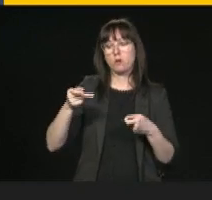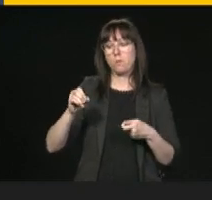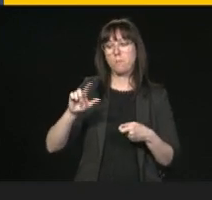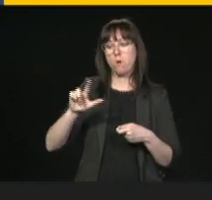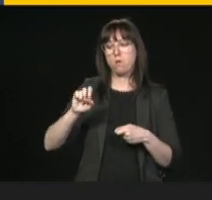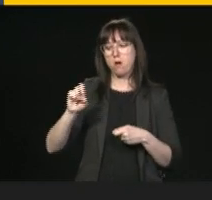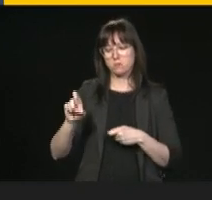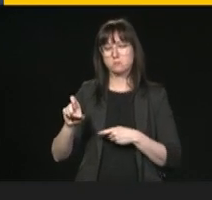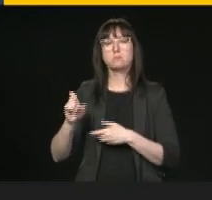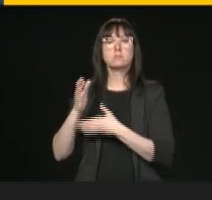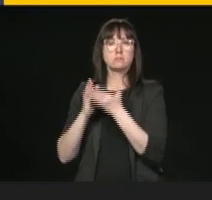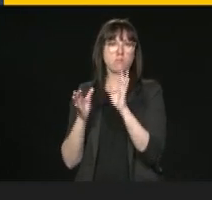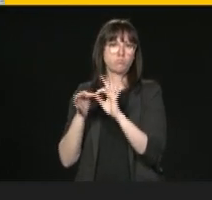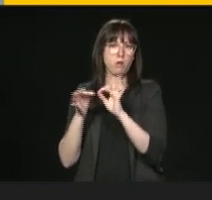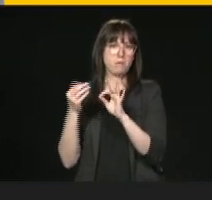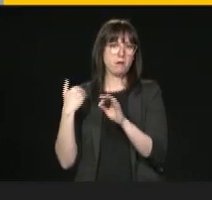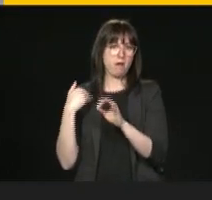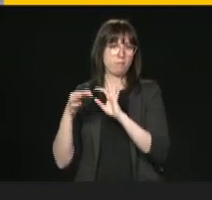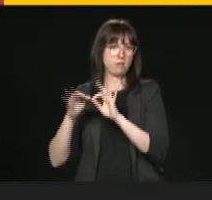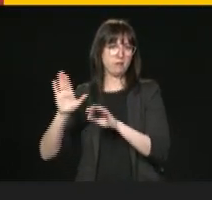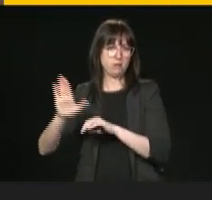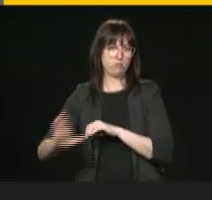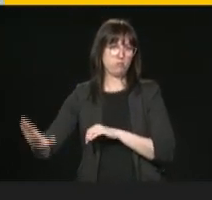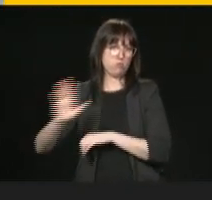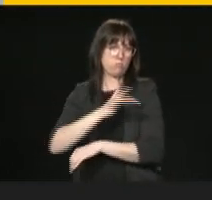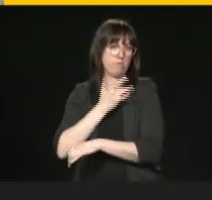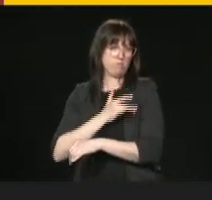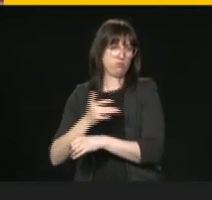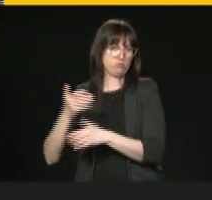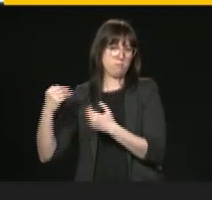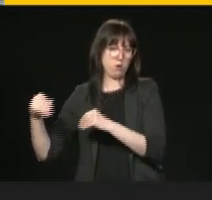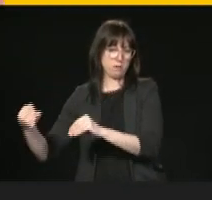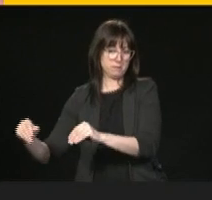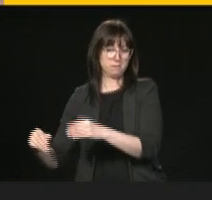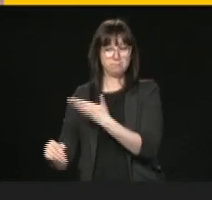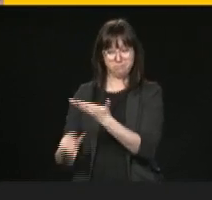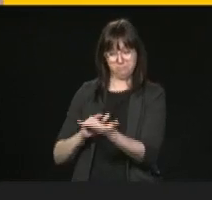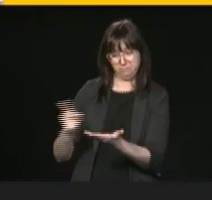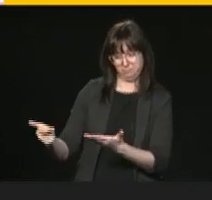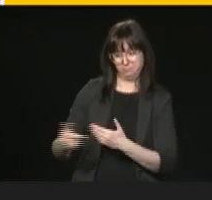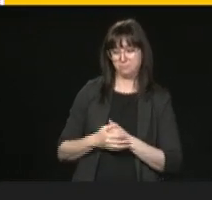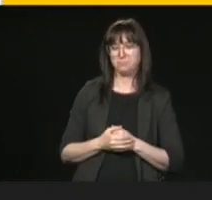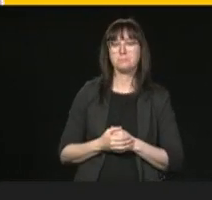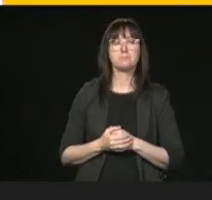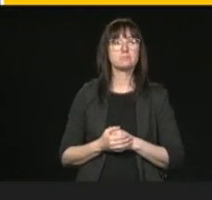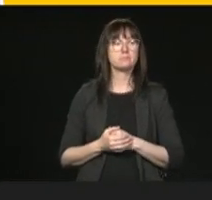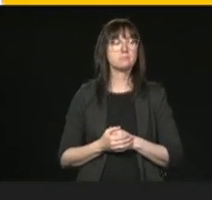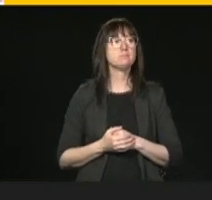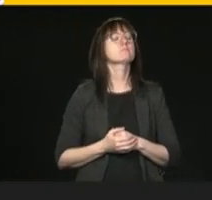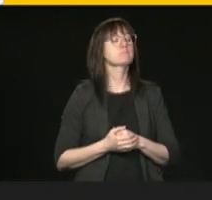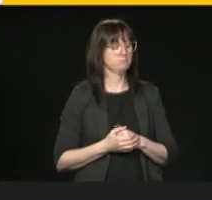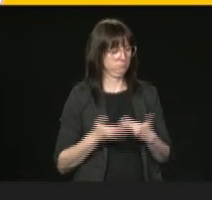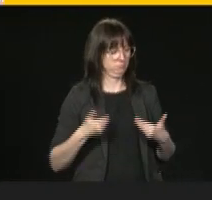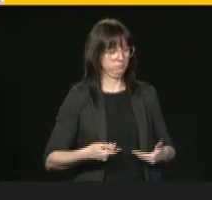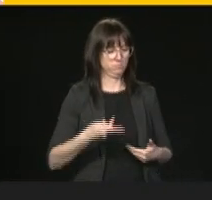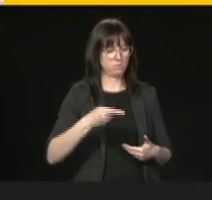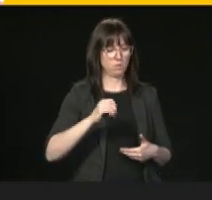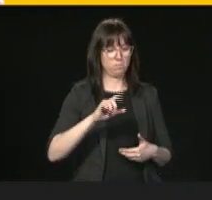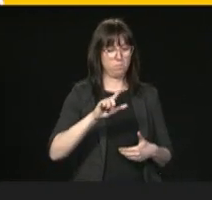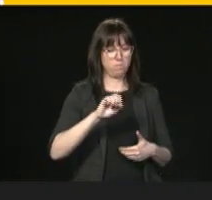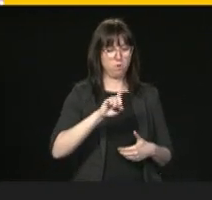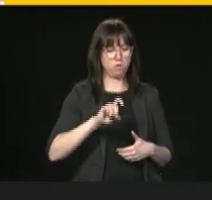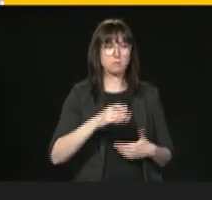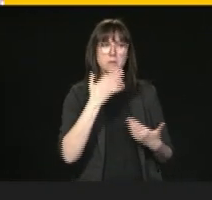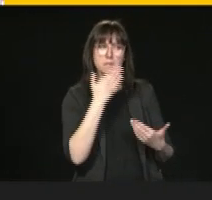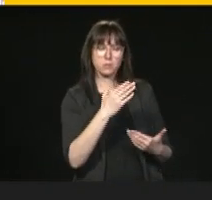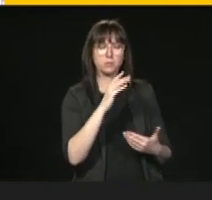markets. Governor? Well, yes, in Thanks, Minister. I mean, of course, if there